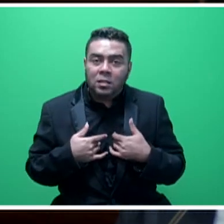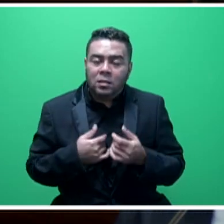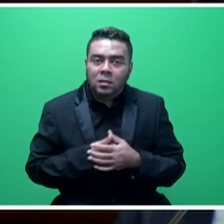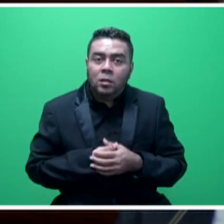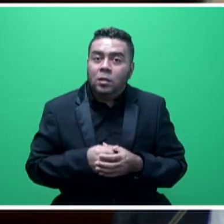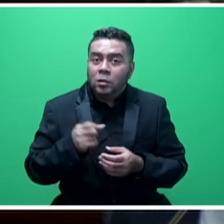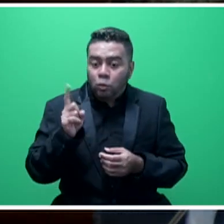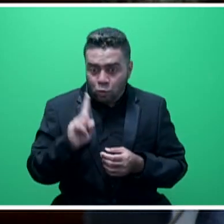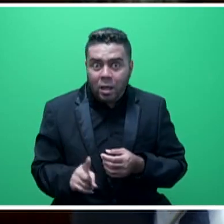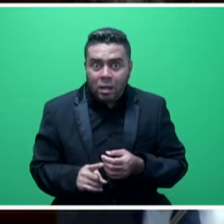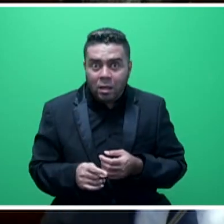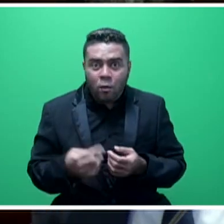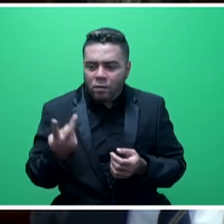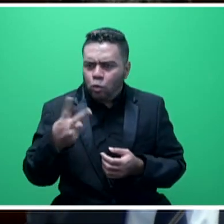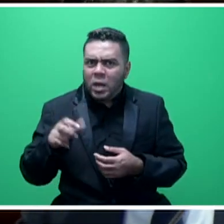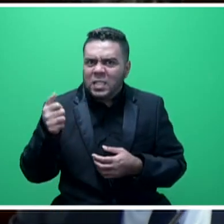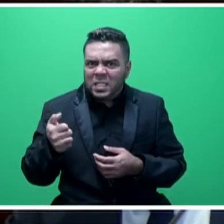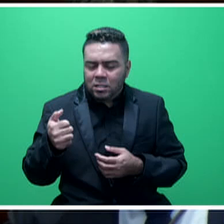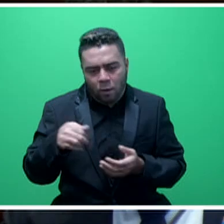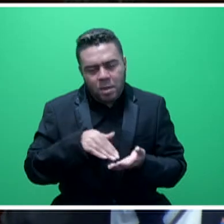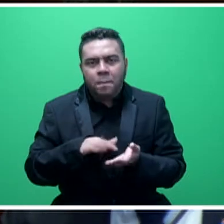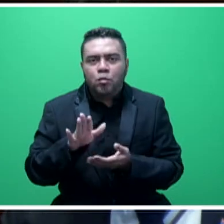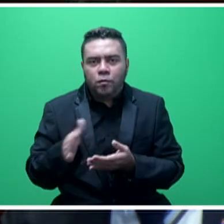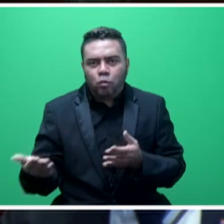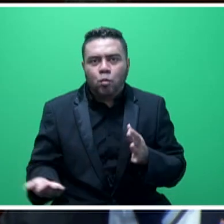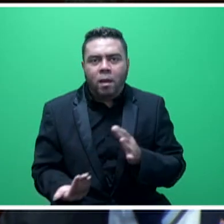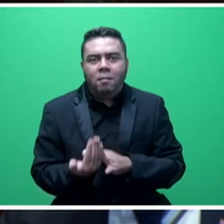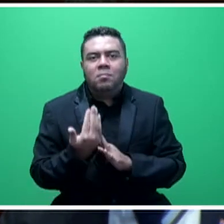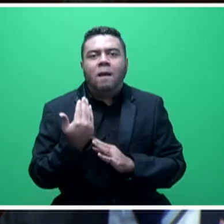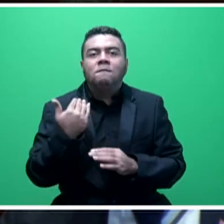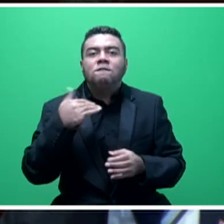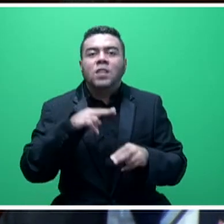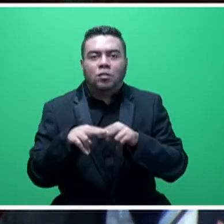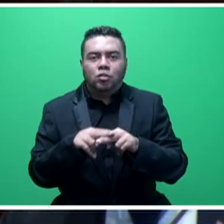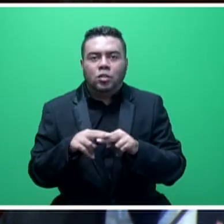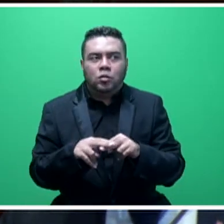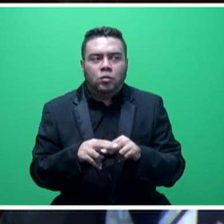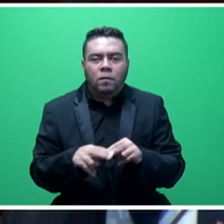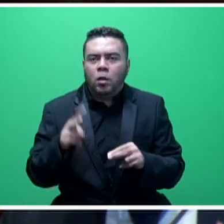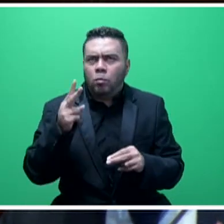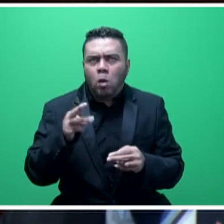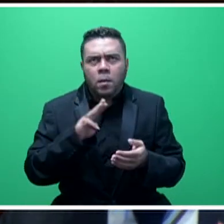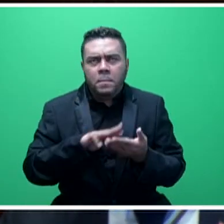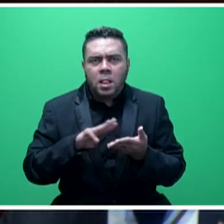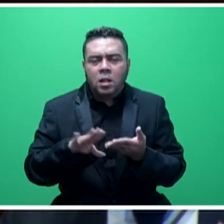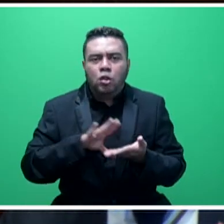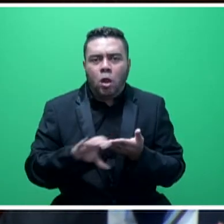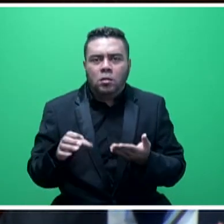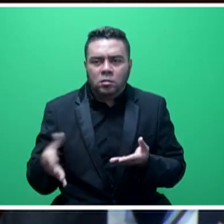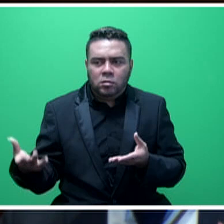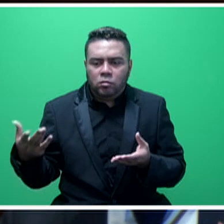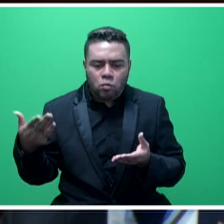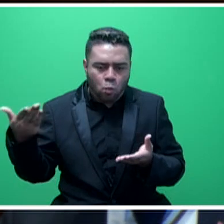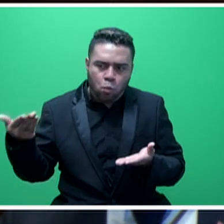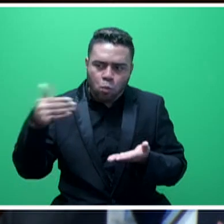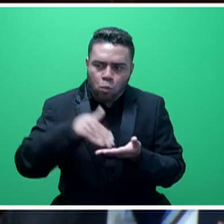To date, 26 yachts have been approved to enter Fiji, and we're looking at approximately $1 million being injected into the country by the end of the year. Mr.